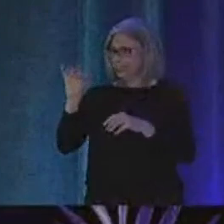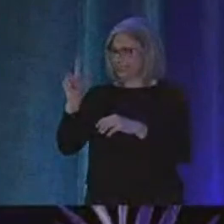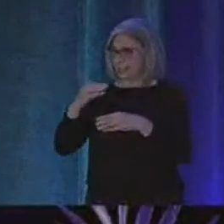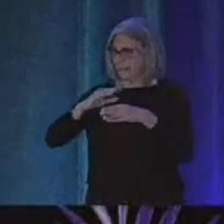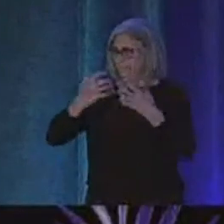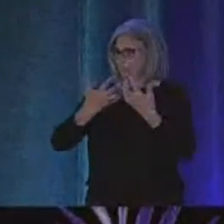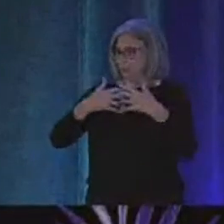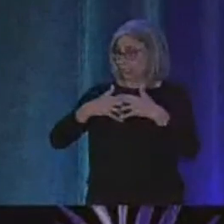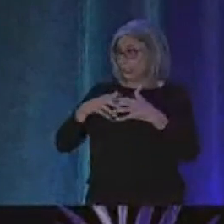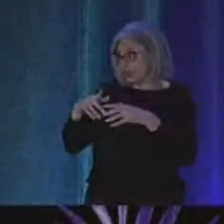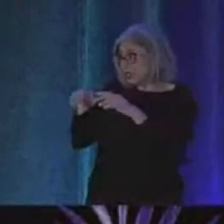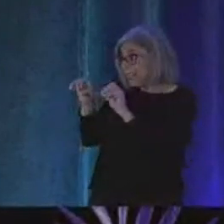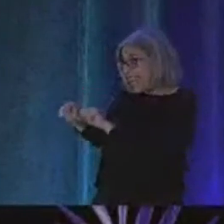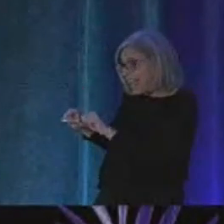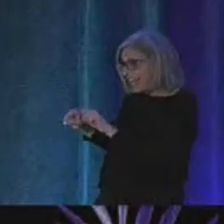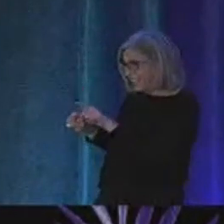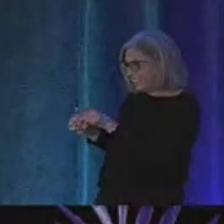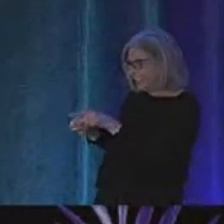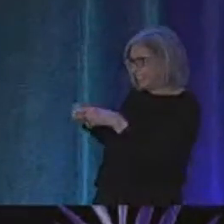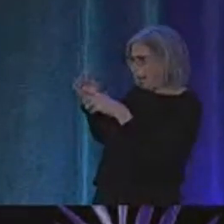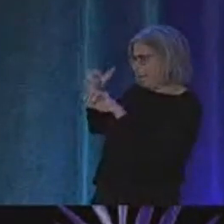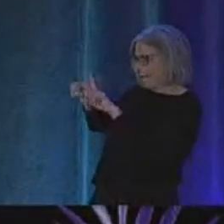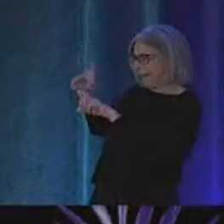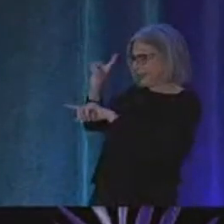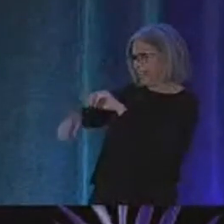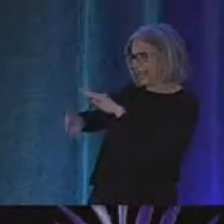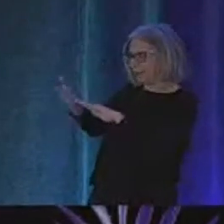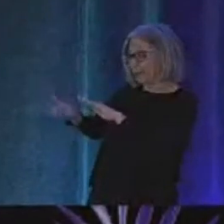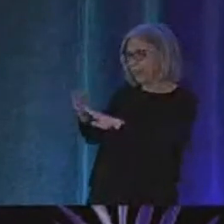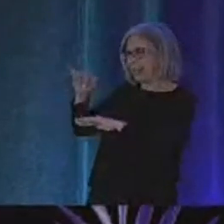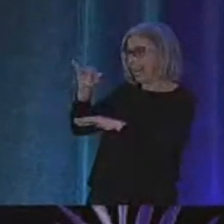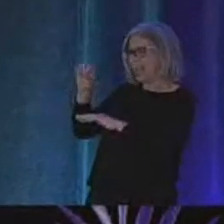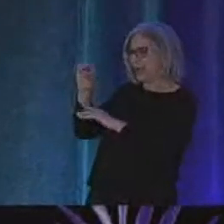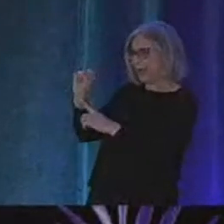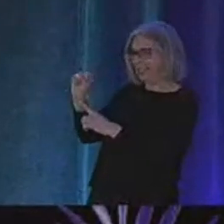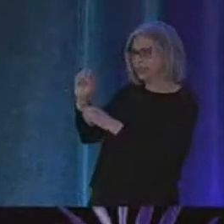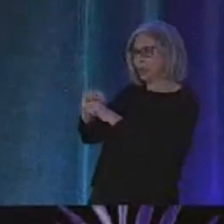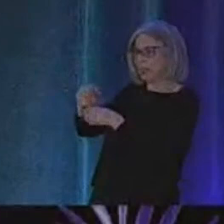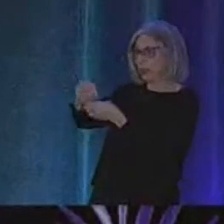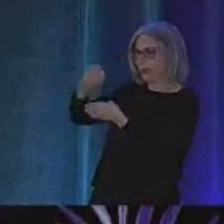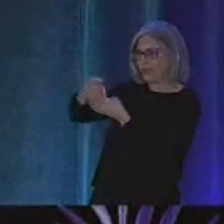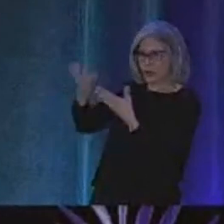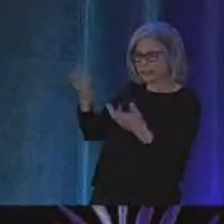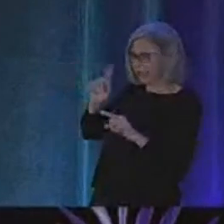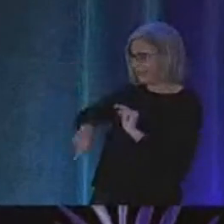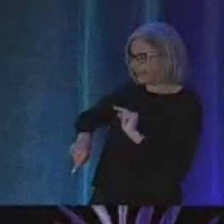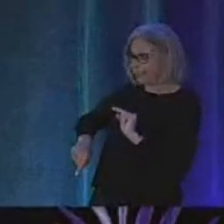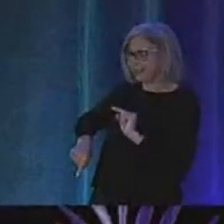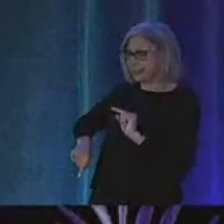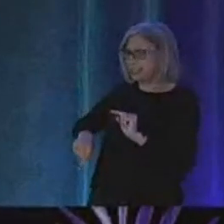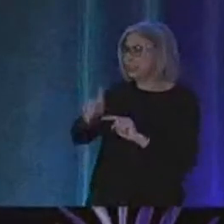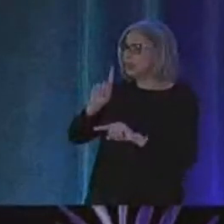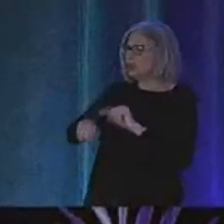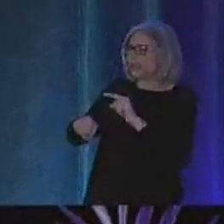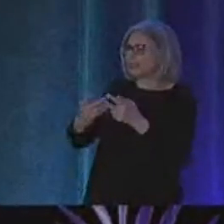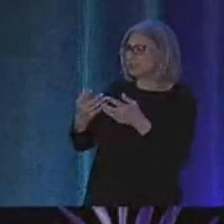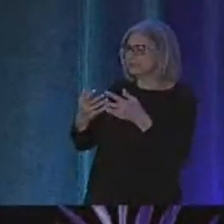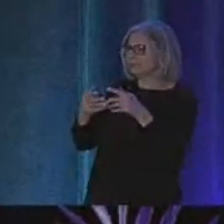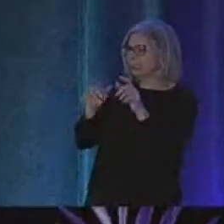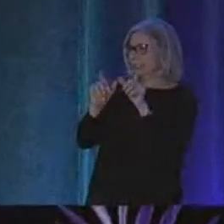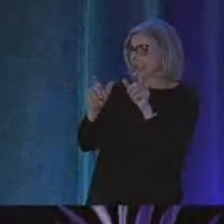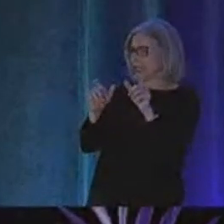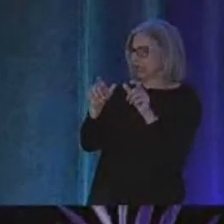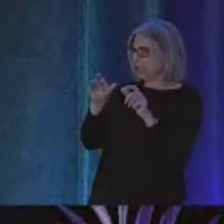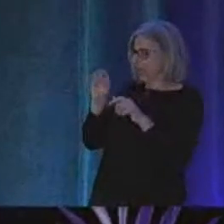you can, but you can't run an iOS emulator, and you can't actually compile the